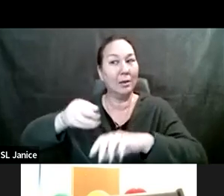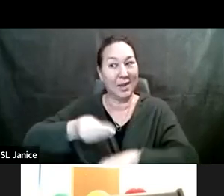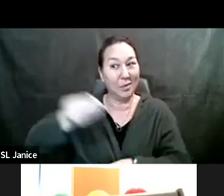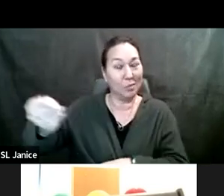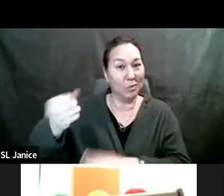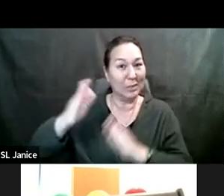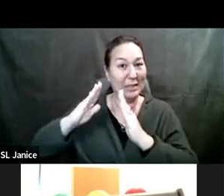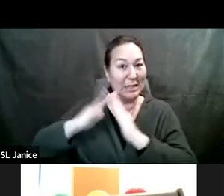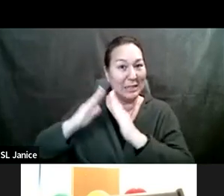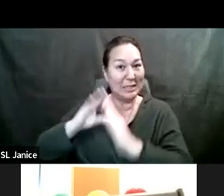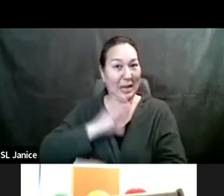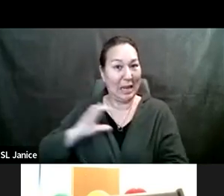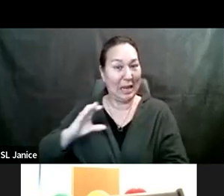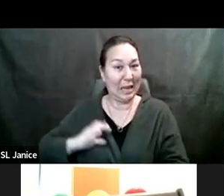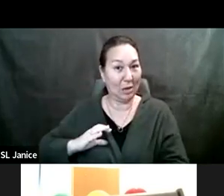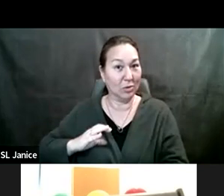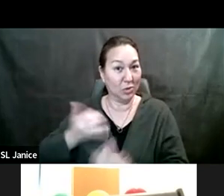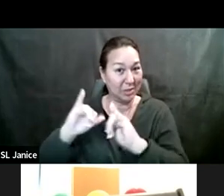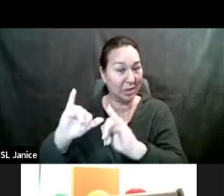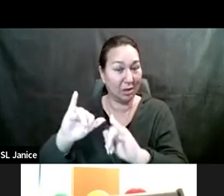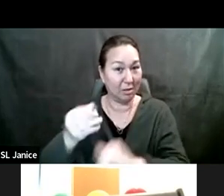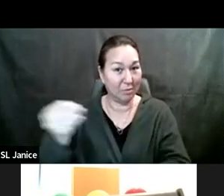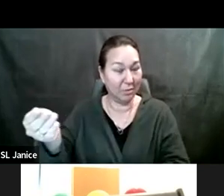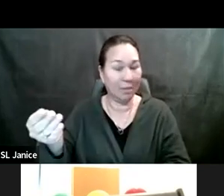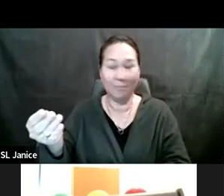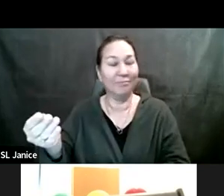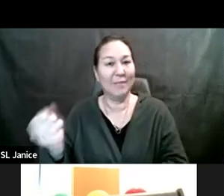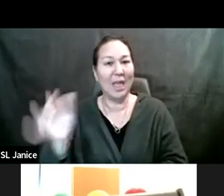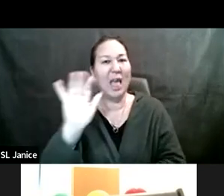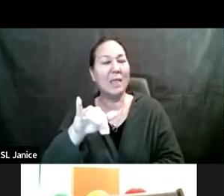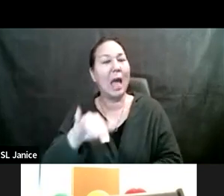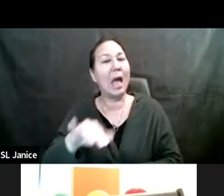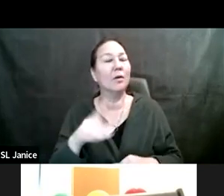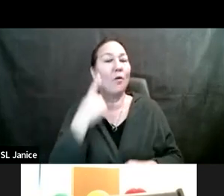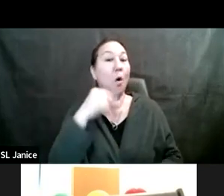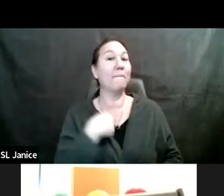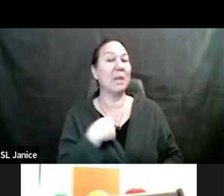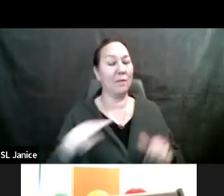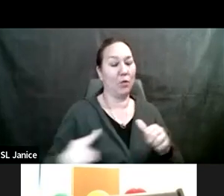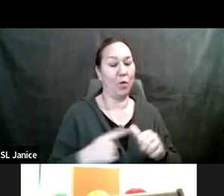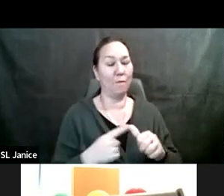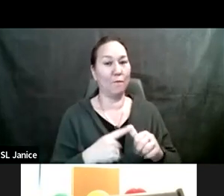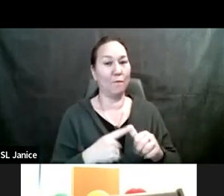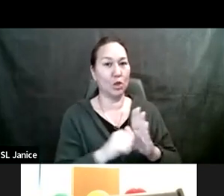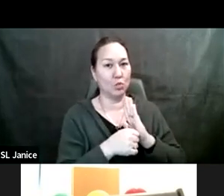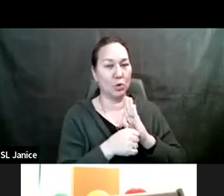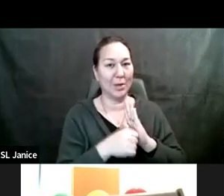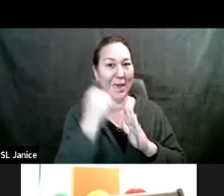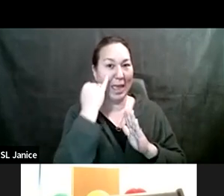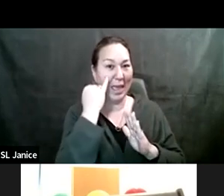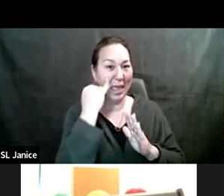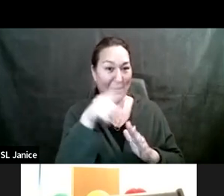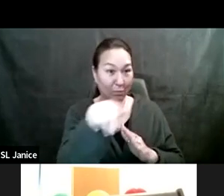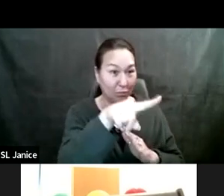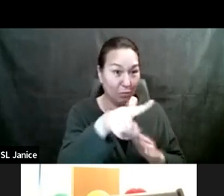uh I think that that would be at least for me a matter of first impression if the school committee were to reject the vote tonight but